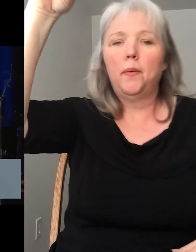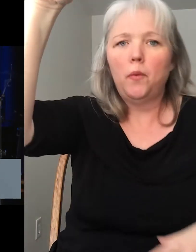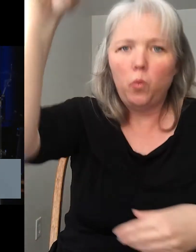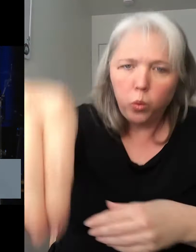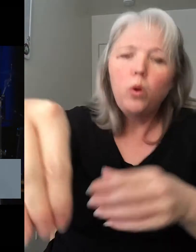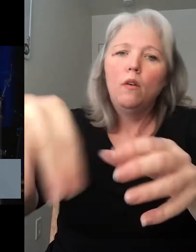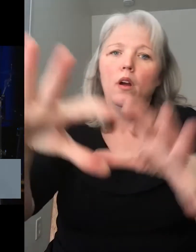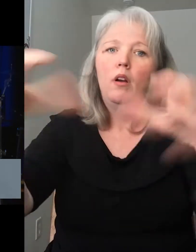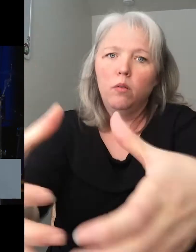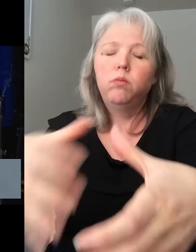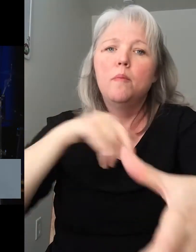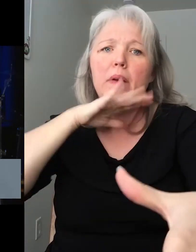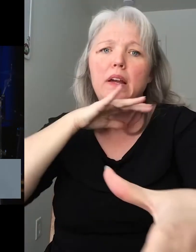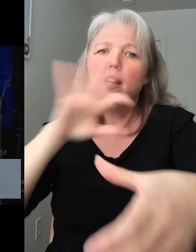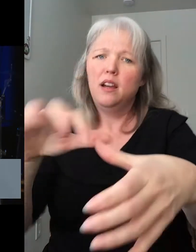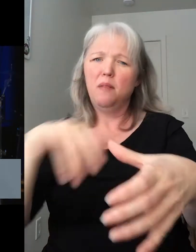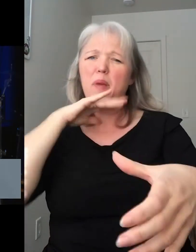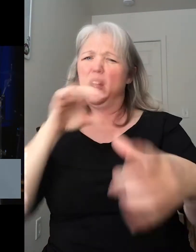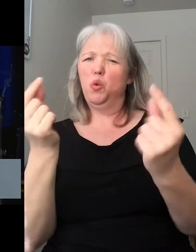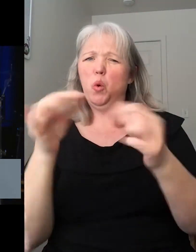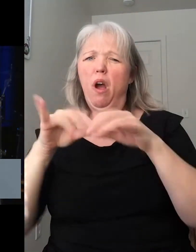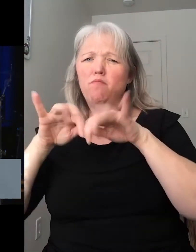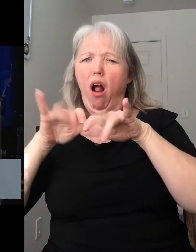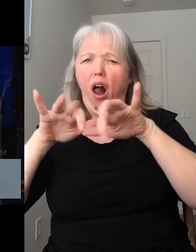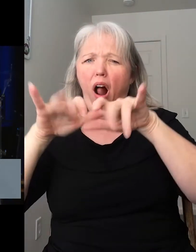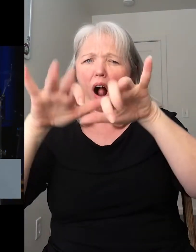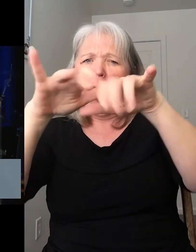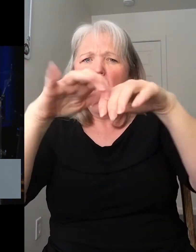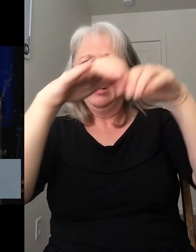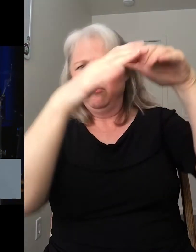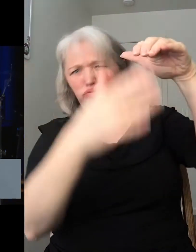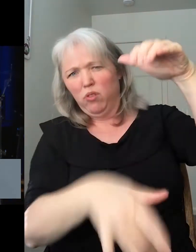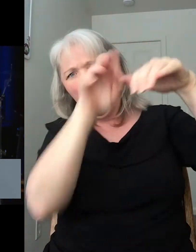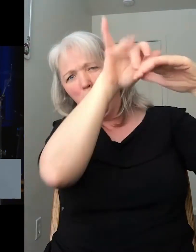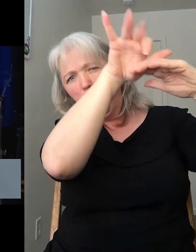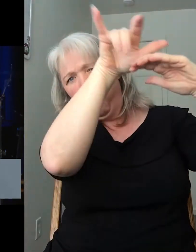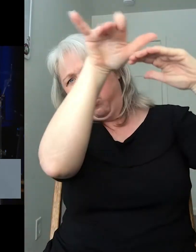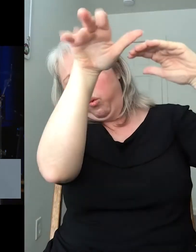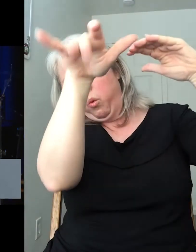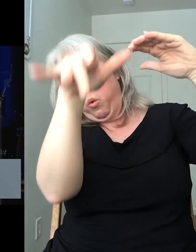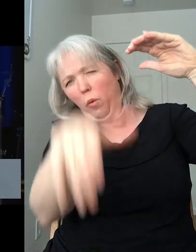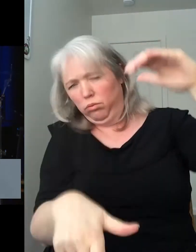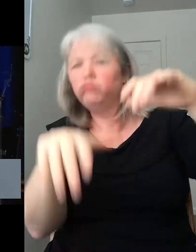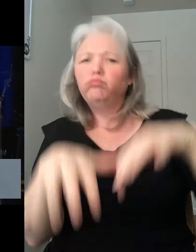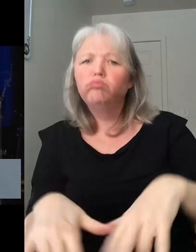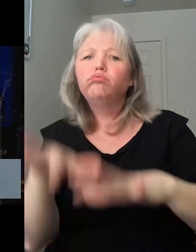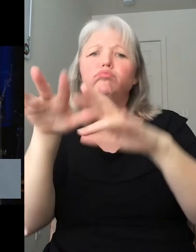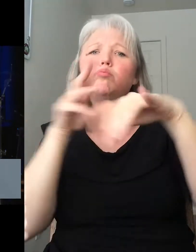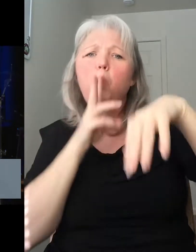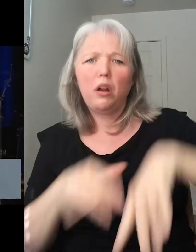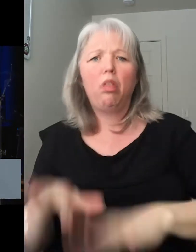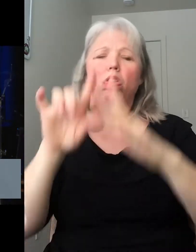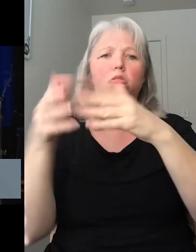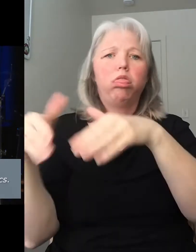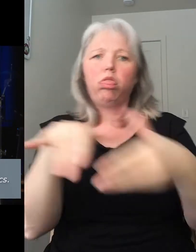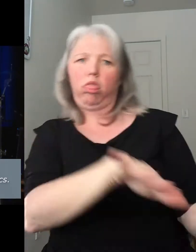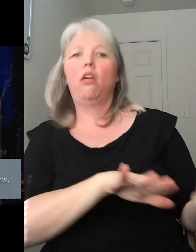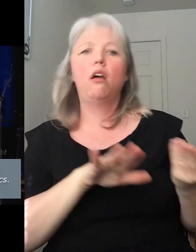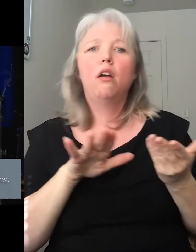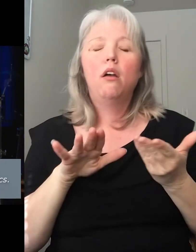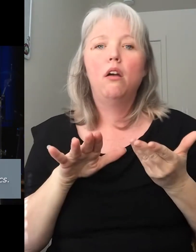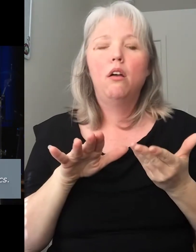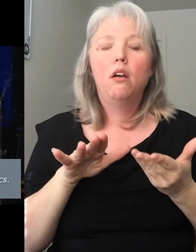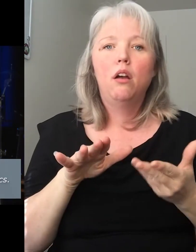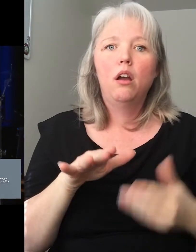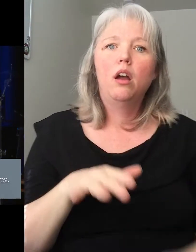and the whole herd rushed down the steep bank into the sea and perished in the waters. The herdsmen ran away